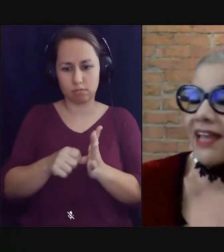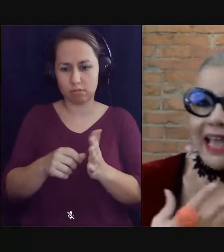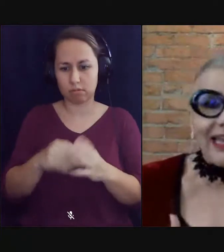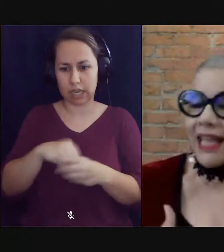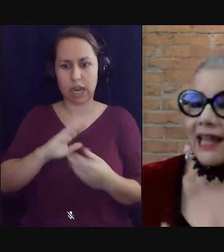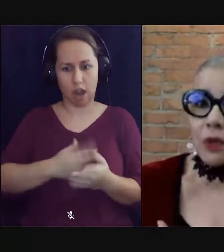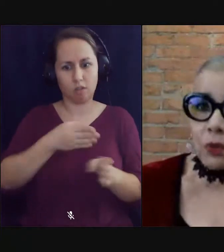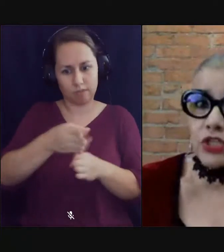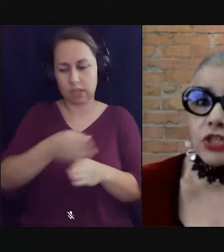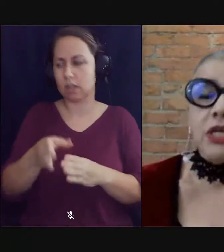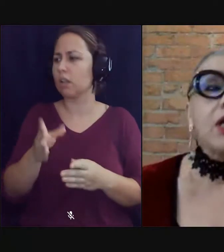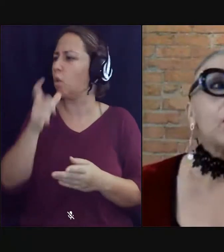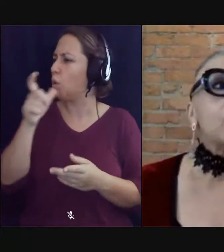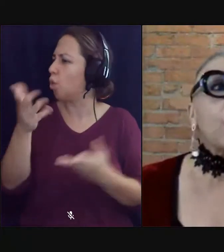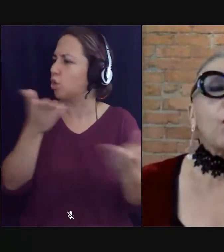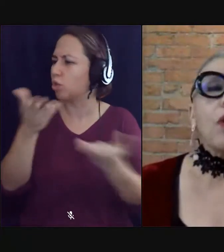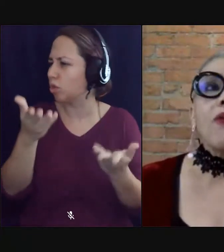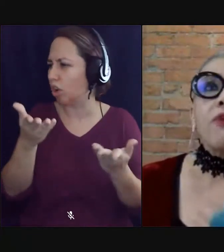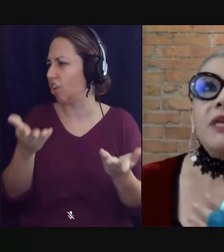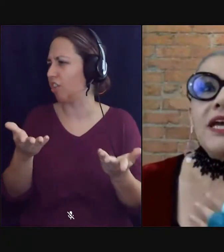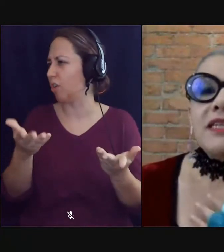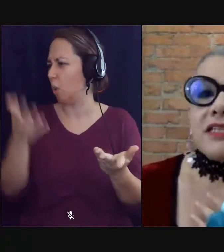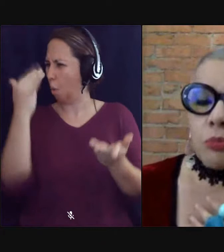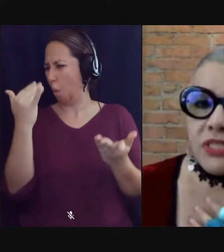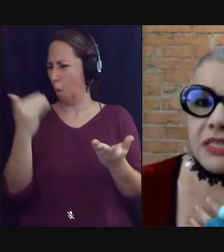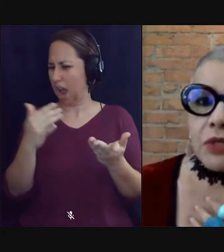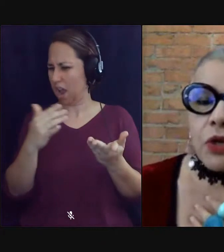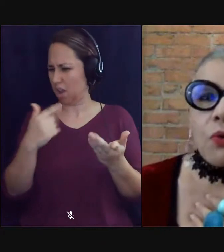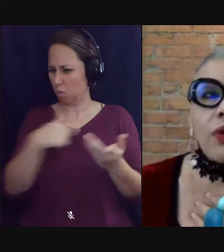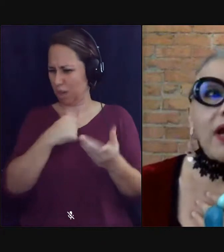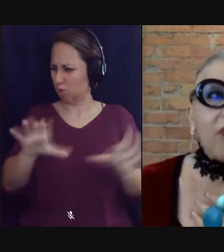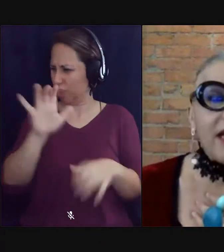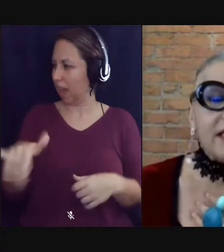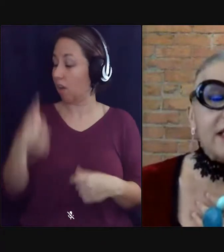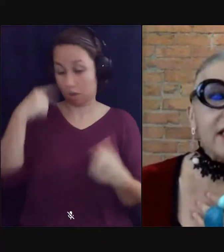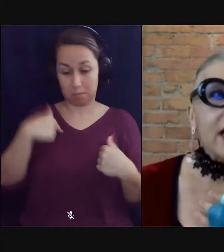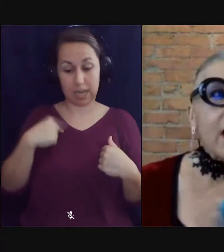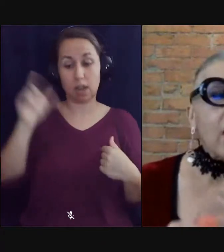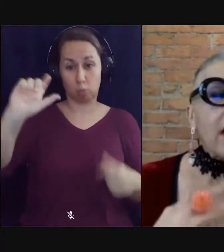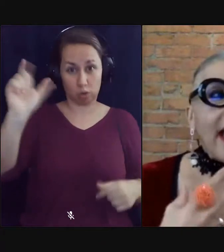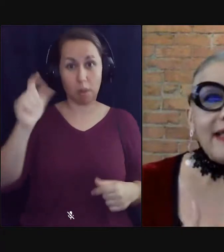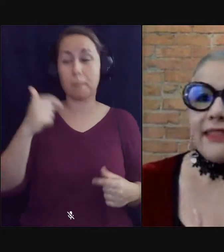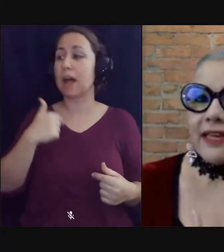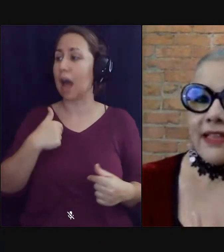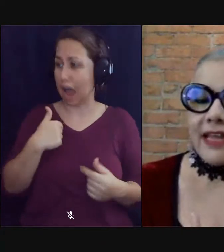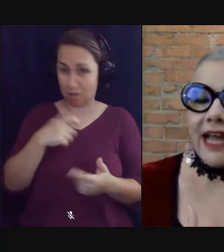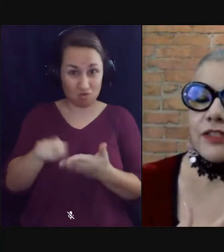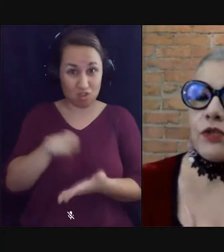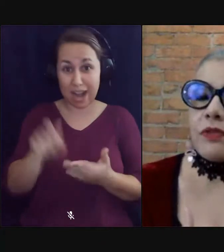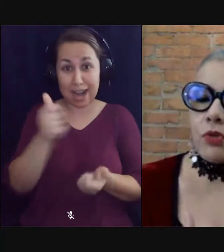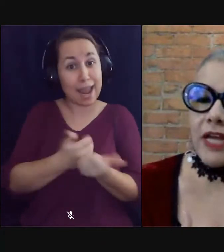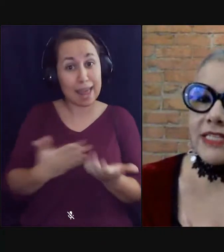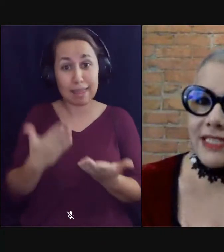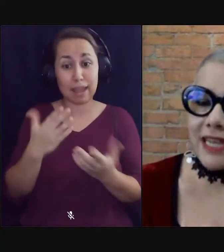serve? Again and again, the question. So for me, as a Muslim, when I write anything that has